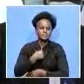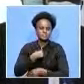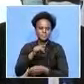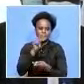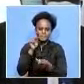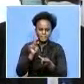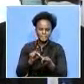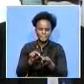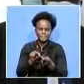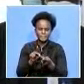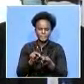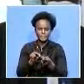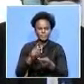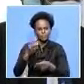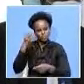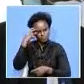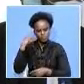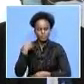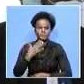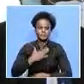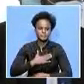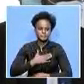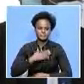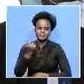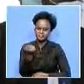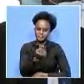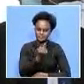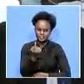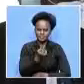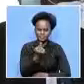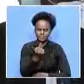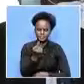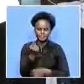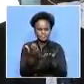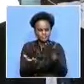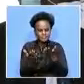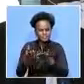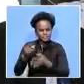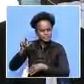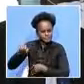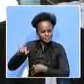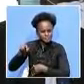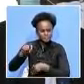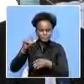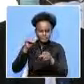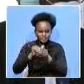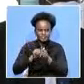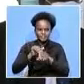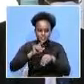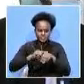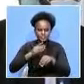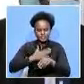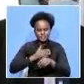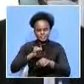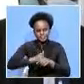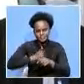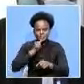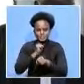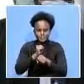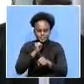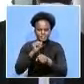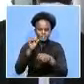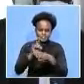reason of my office, except as may be required in the discharge of my duties as